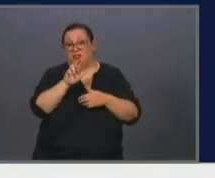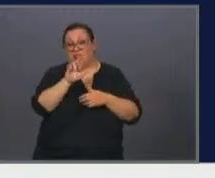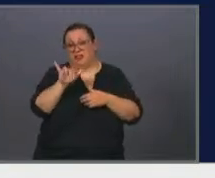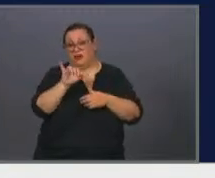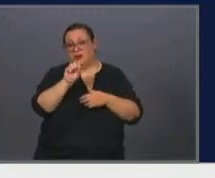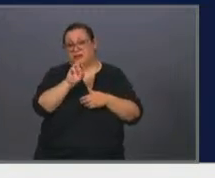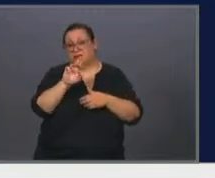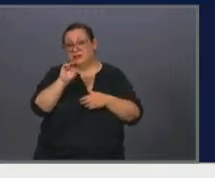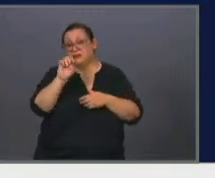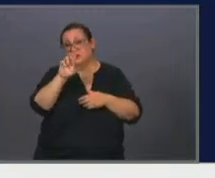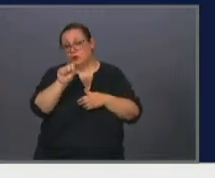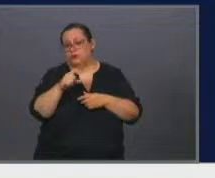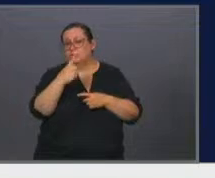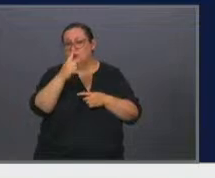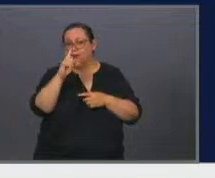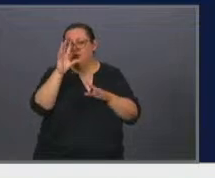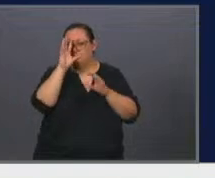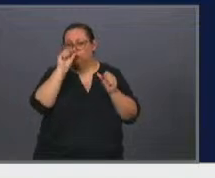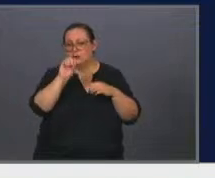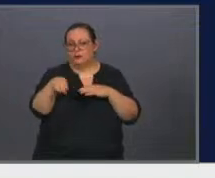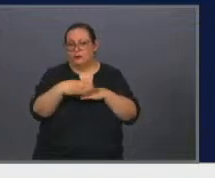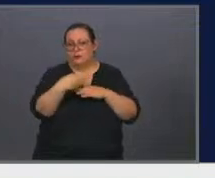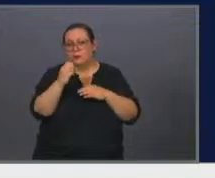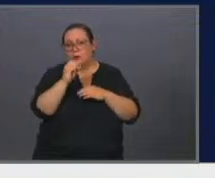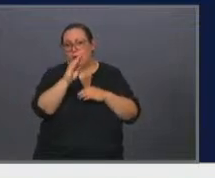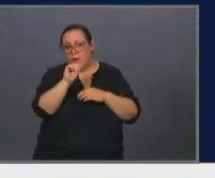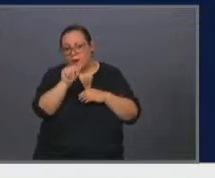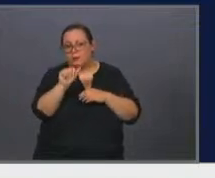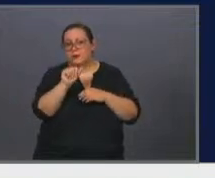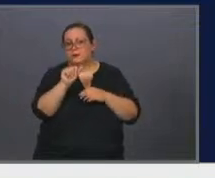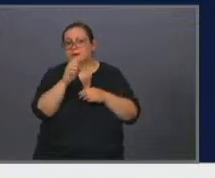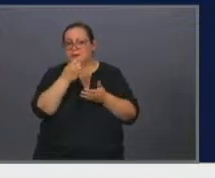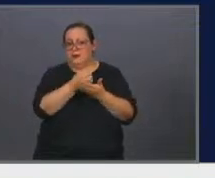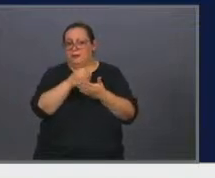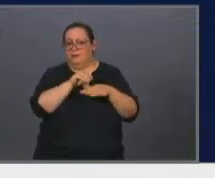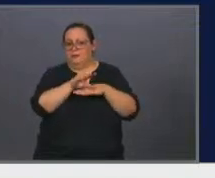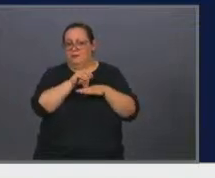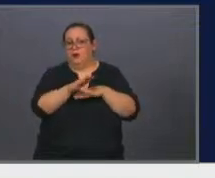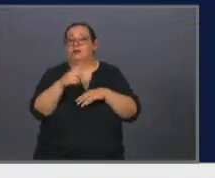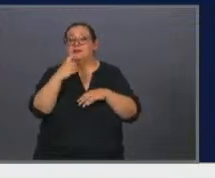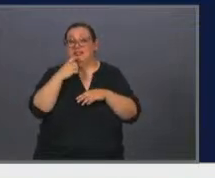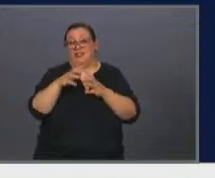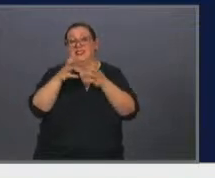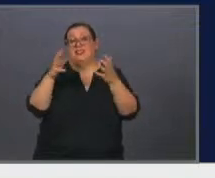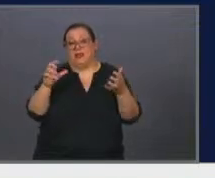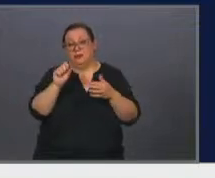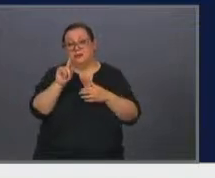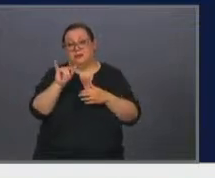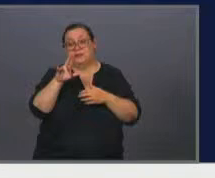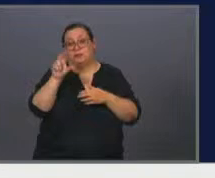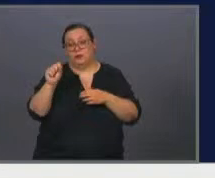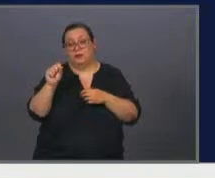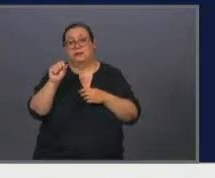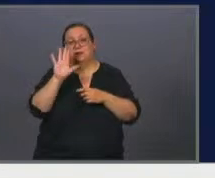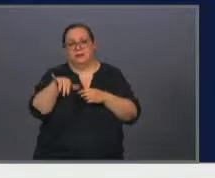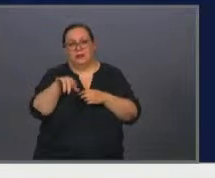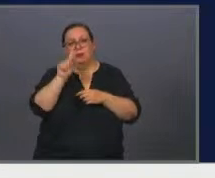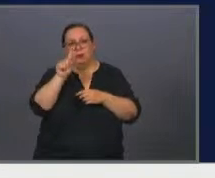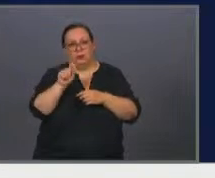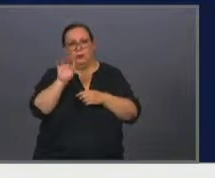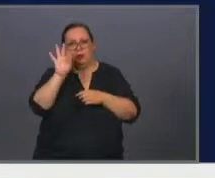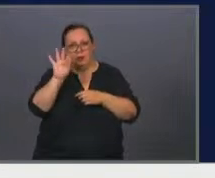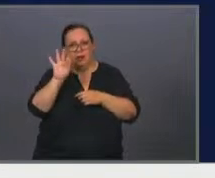that much federal stimulus, particularly in the American Rescue Plan, the $1.9 trillion bill, has led